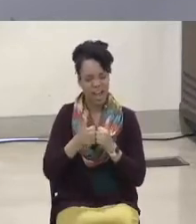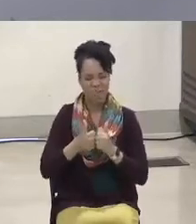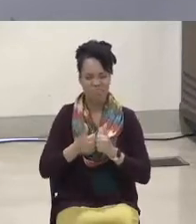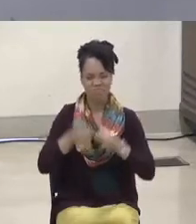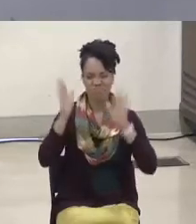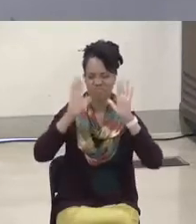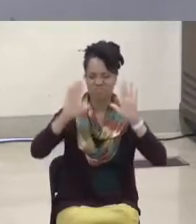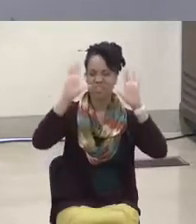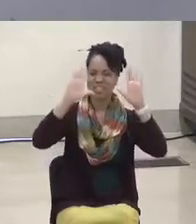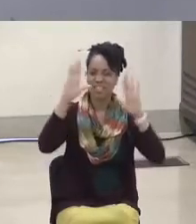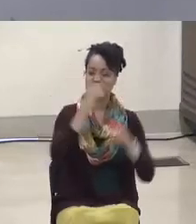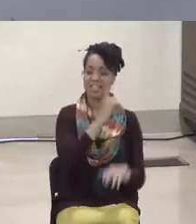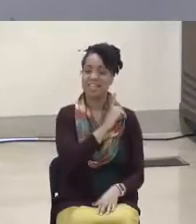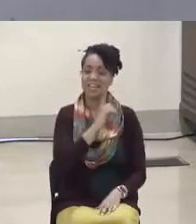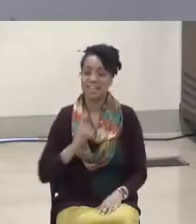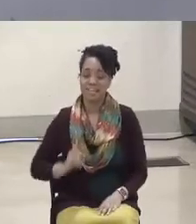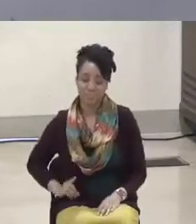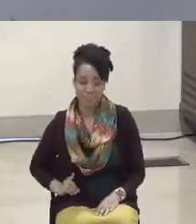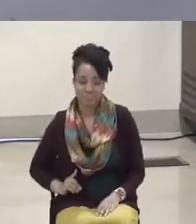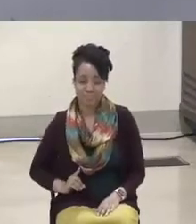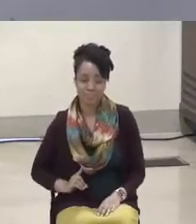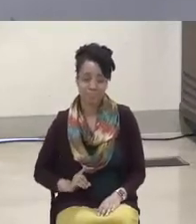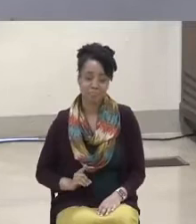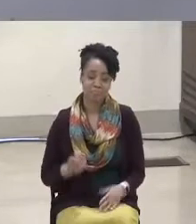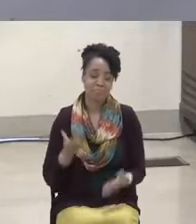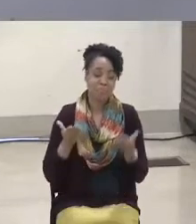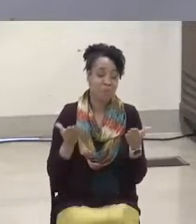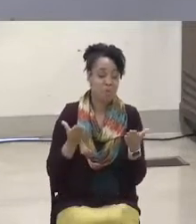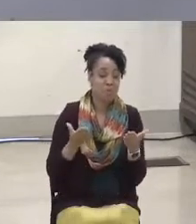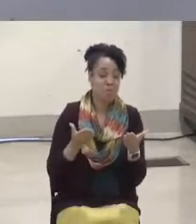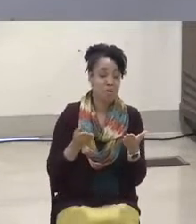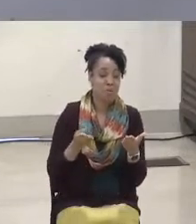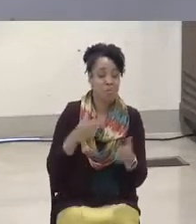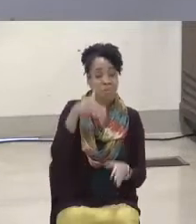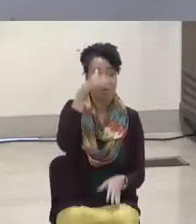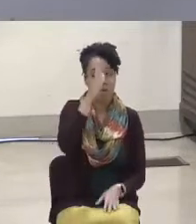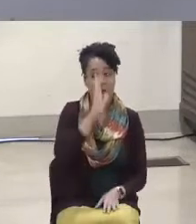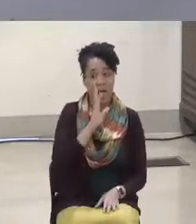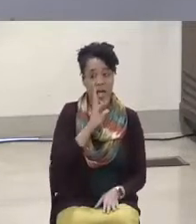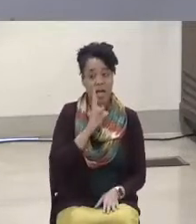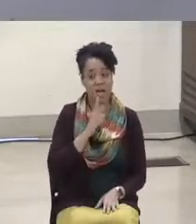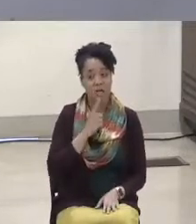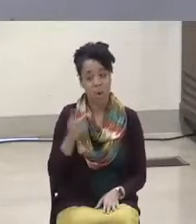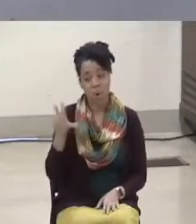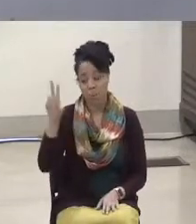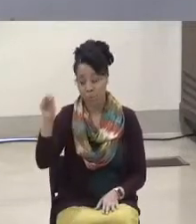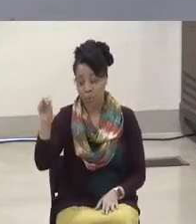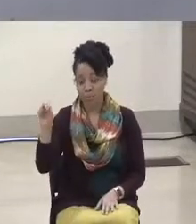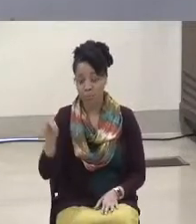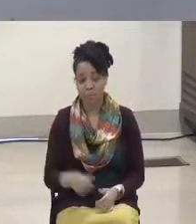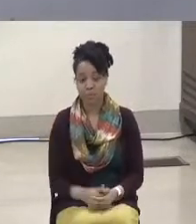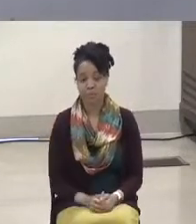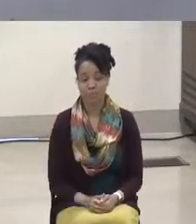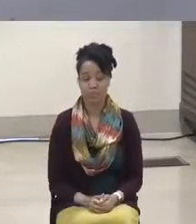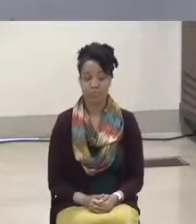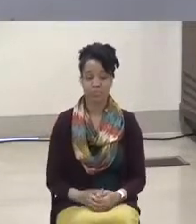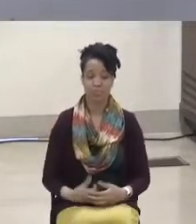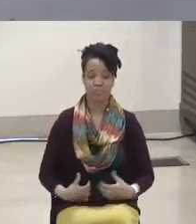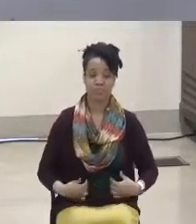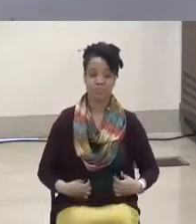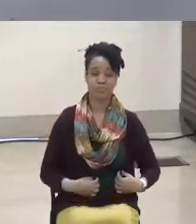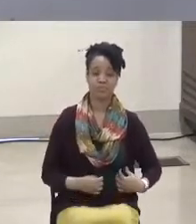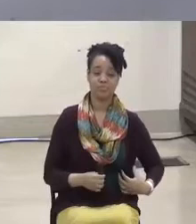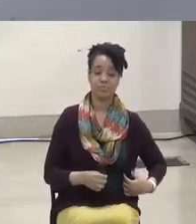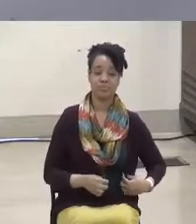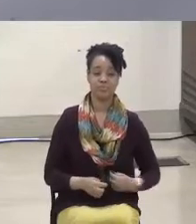excited David was, even though God told him no. Pero tú te das de cuenta en el capítulo 29 que David estaba emocionado a pesar de que